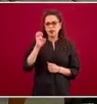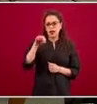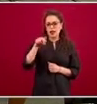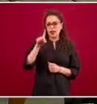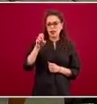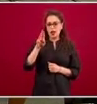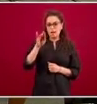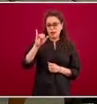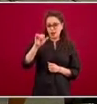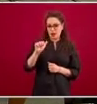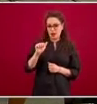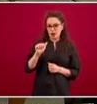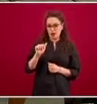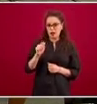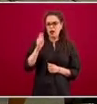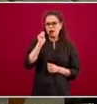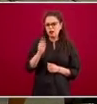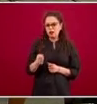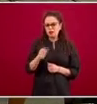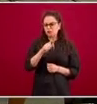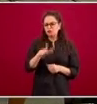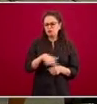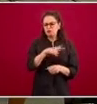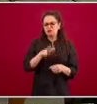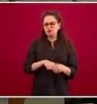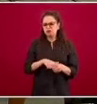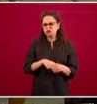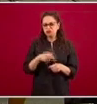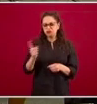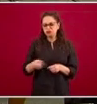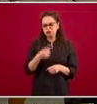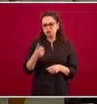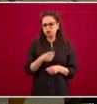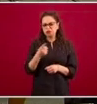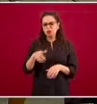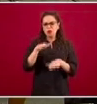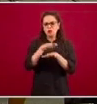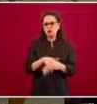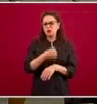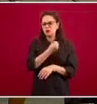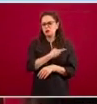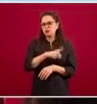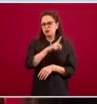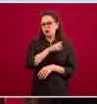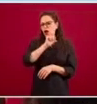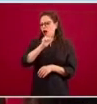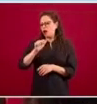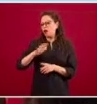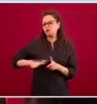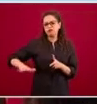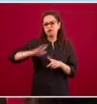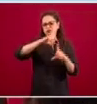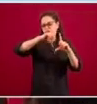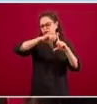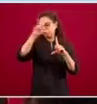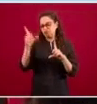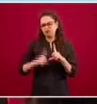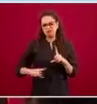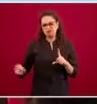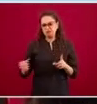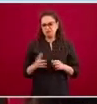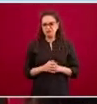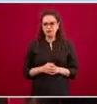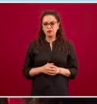Endemic means what, as in contrast with epidemic, endemic is what is normal for